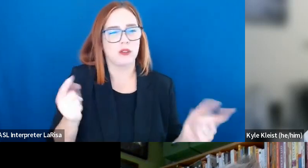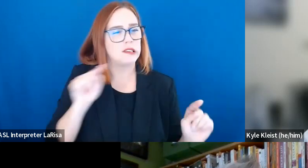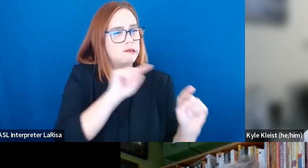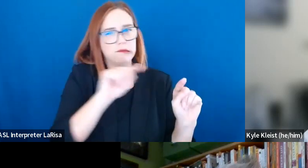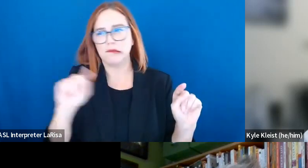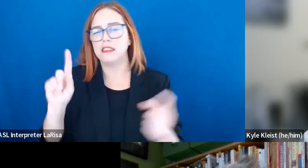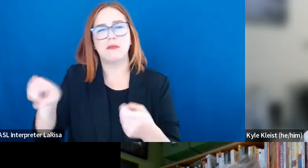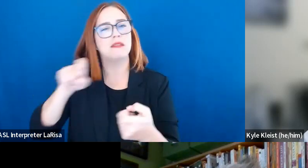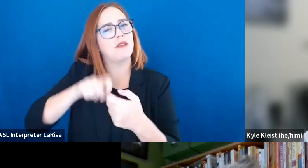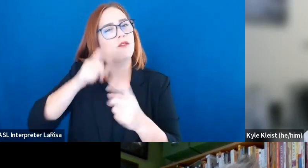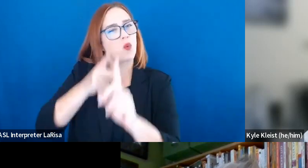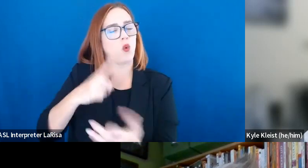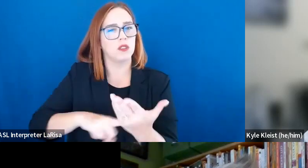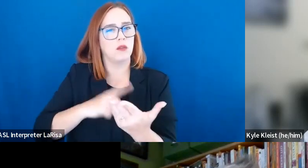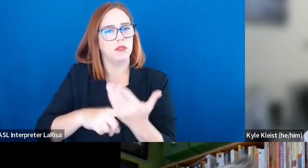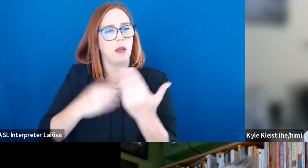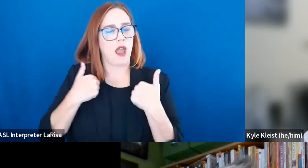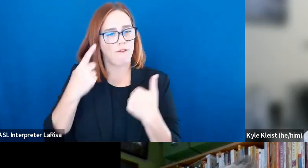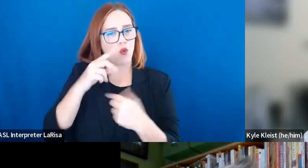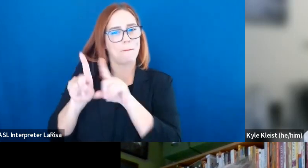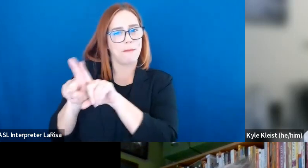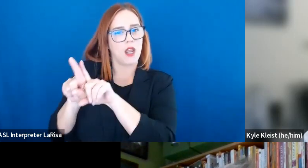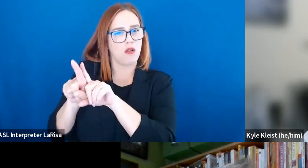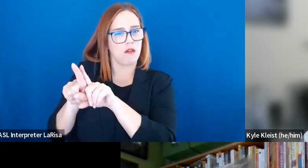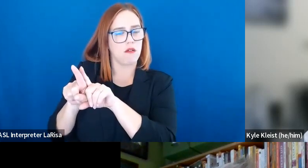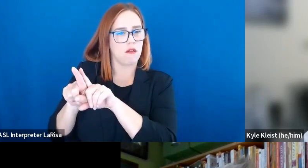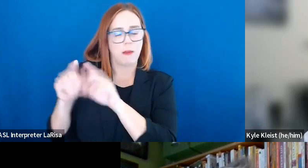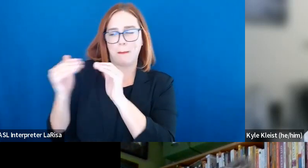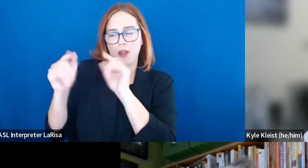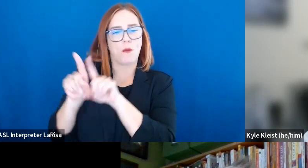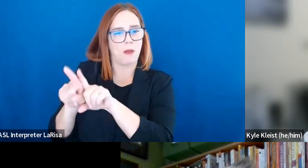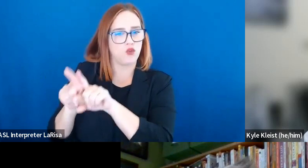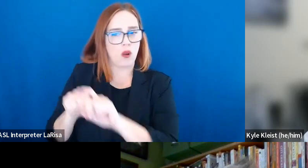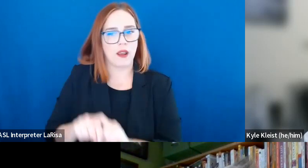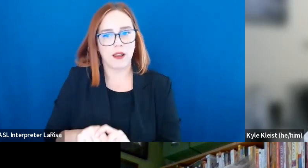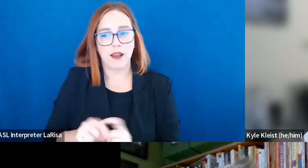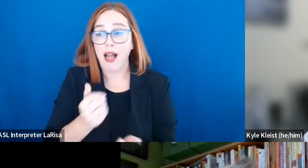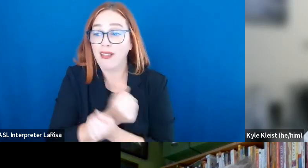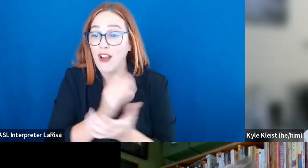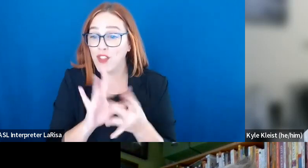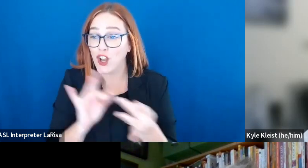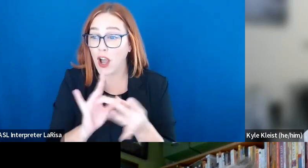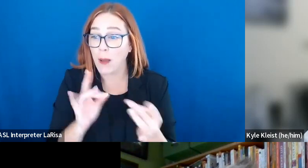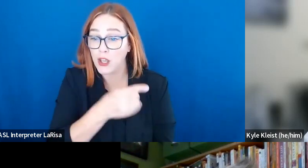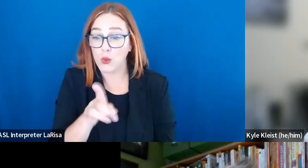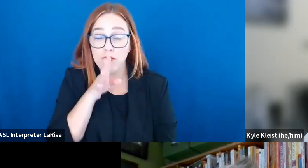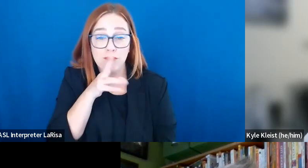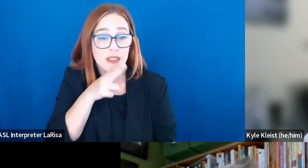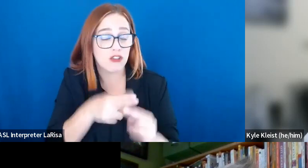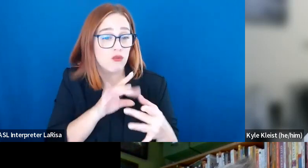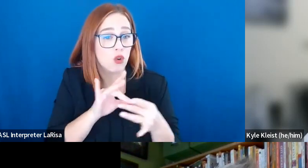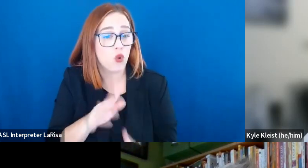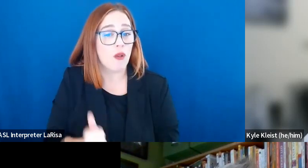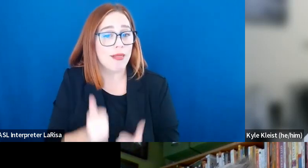it is. But I loved all the comments about connecting people with lived experience. It's so wonderful to hear, because for me, that really